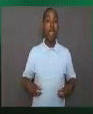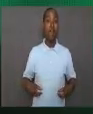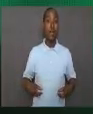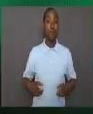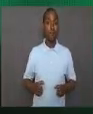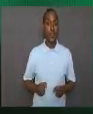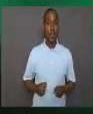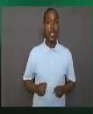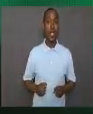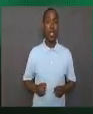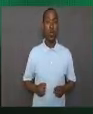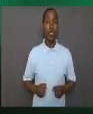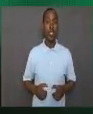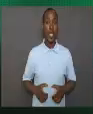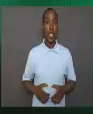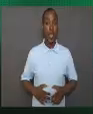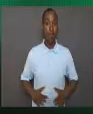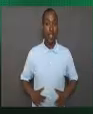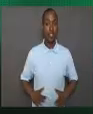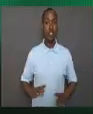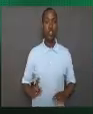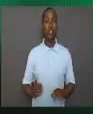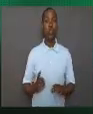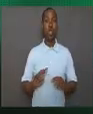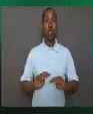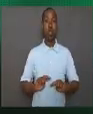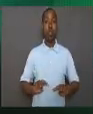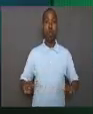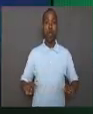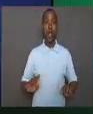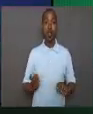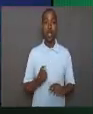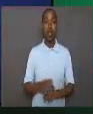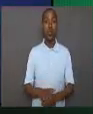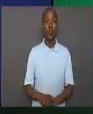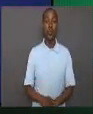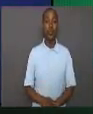contract and flatten from their normal dome shape.